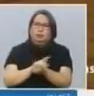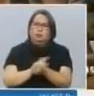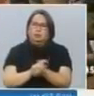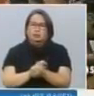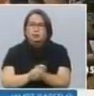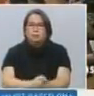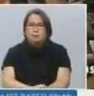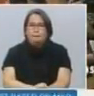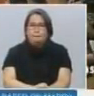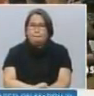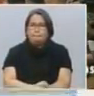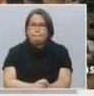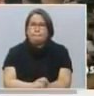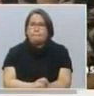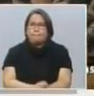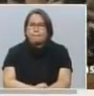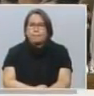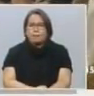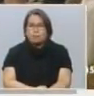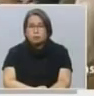artificial rice shortage.